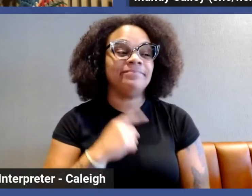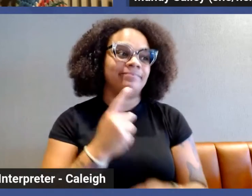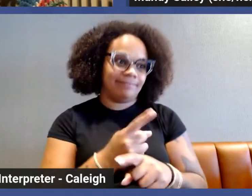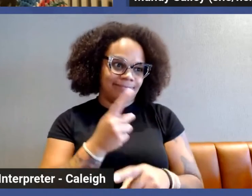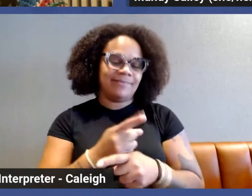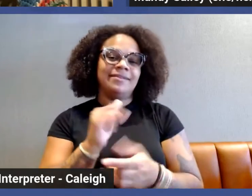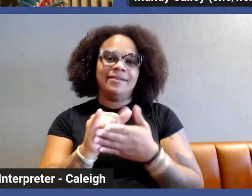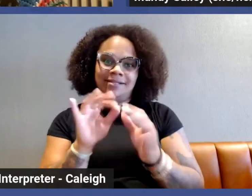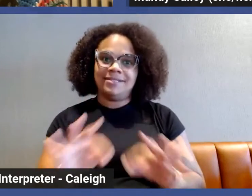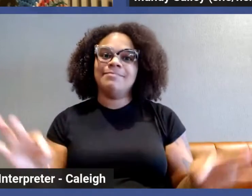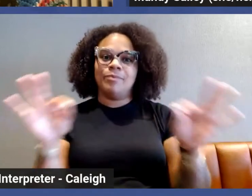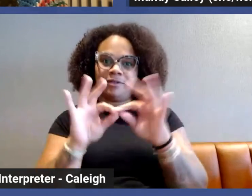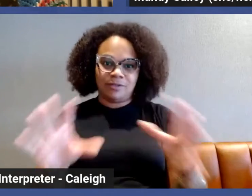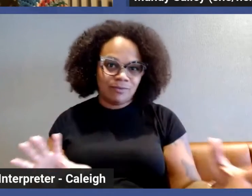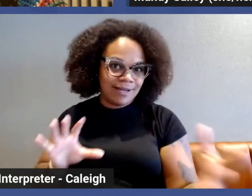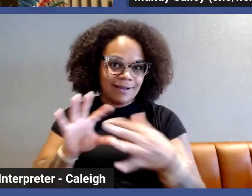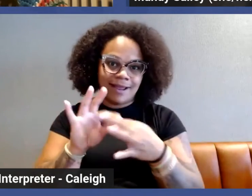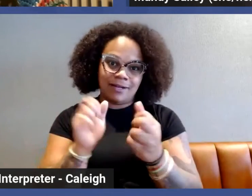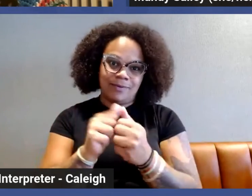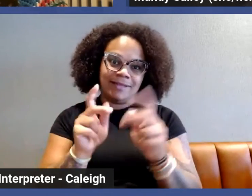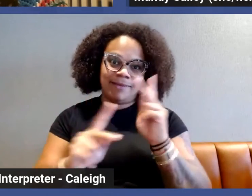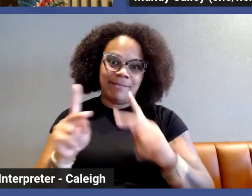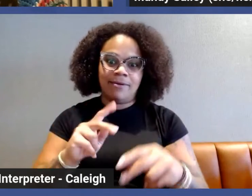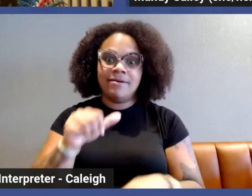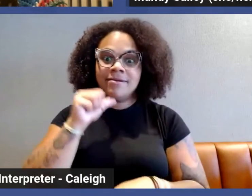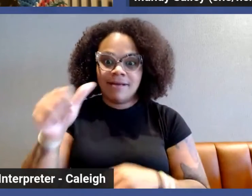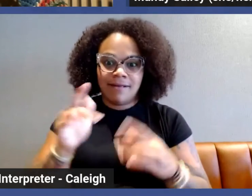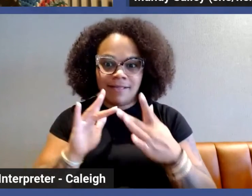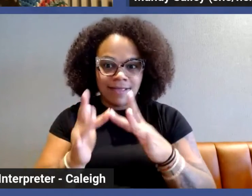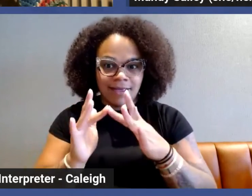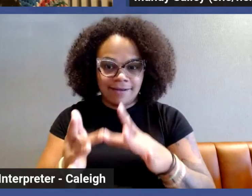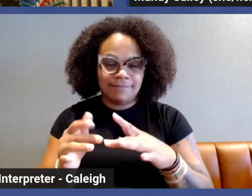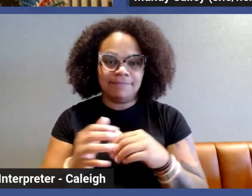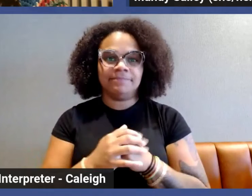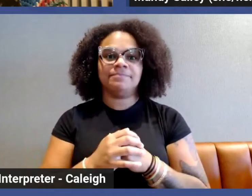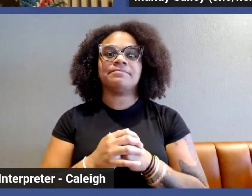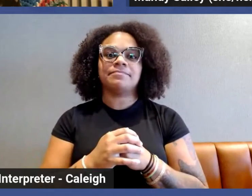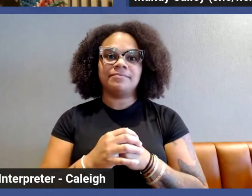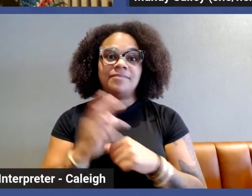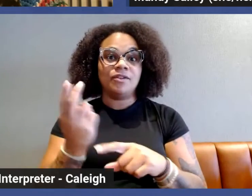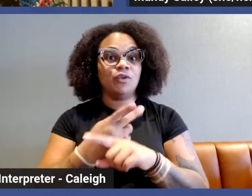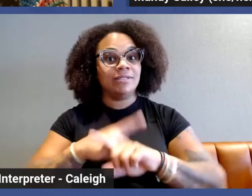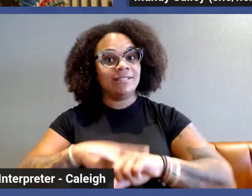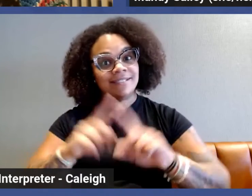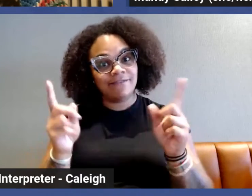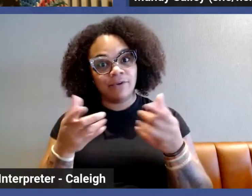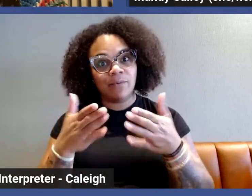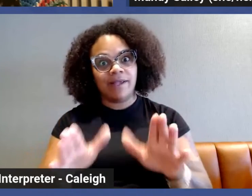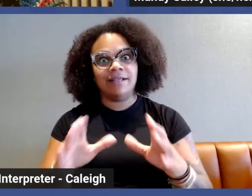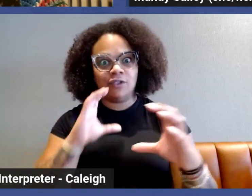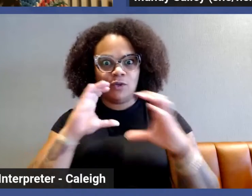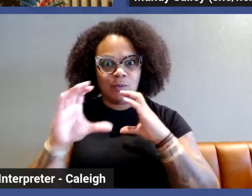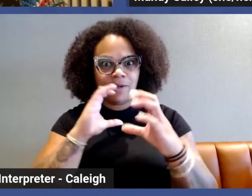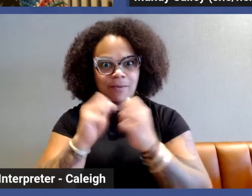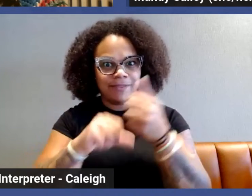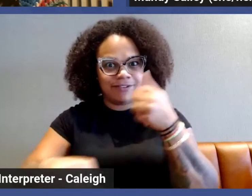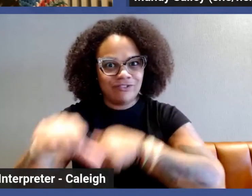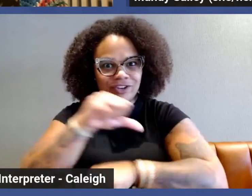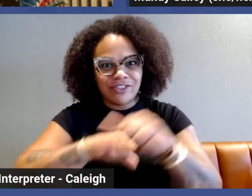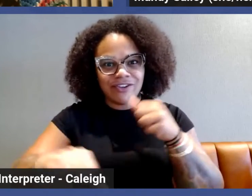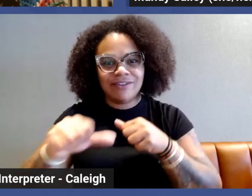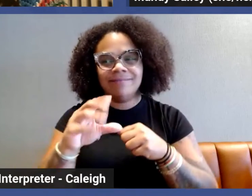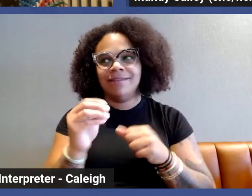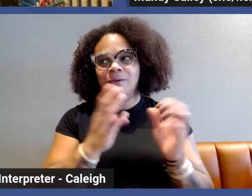to connect with people offline, and use different ways to communicate with one another and